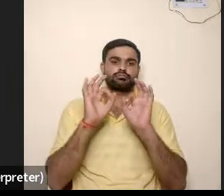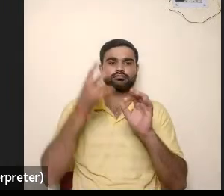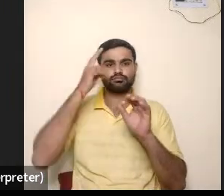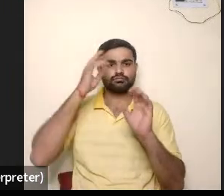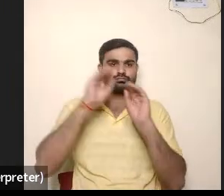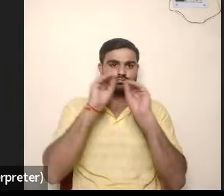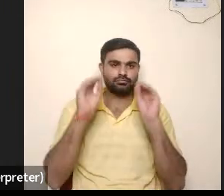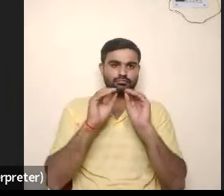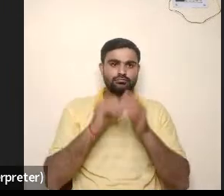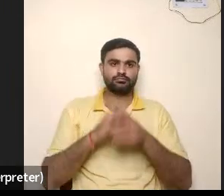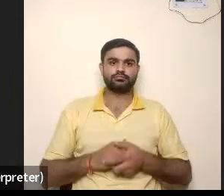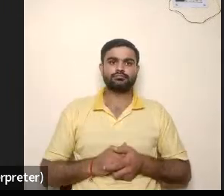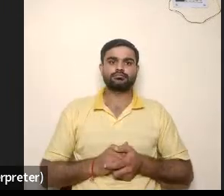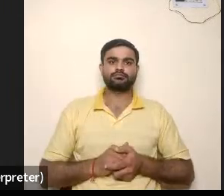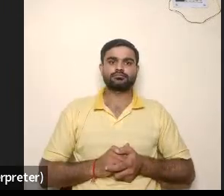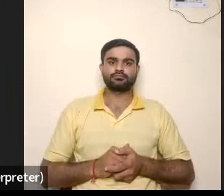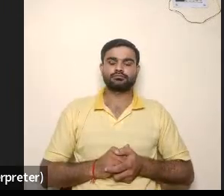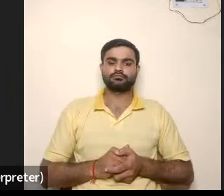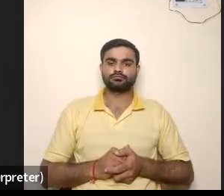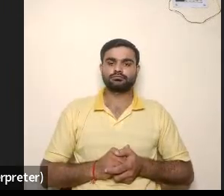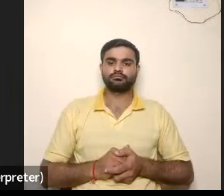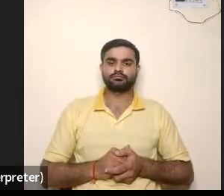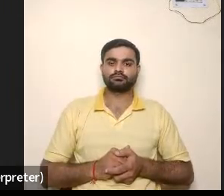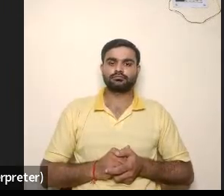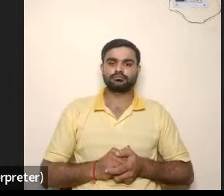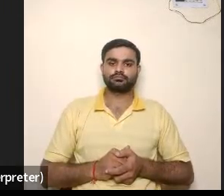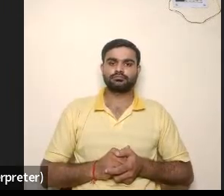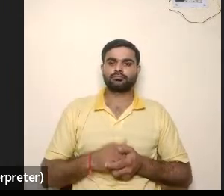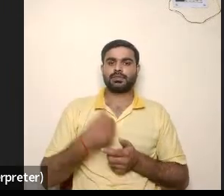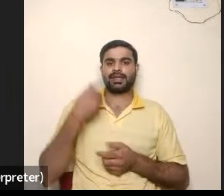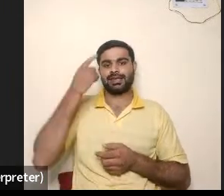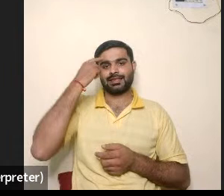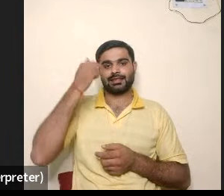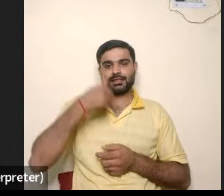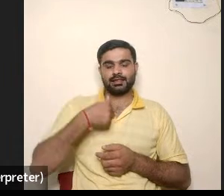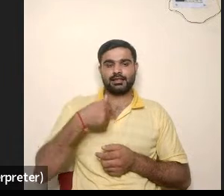that. And I think